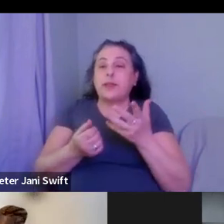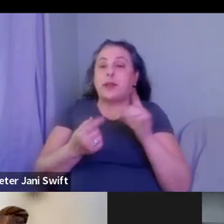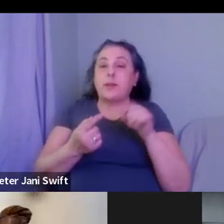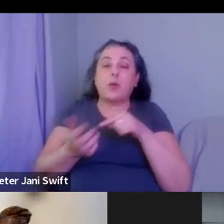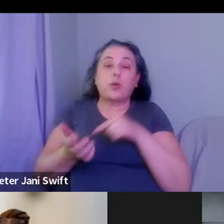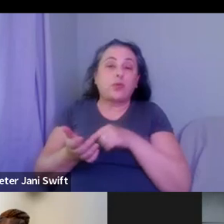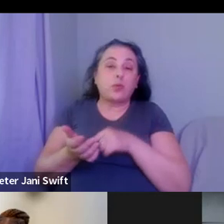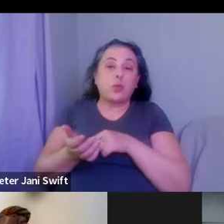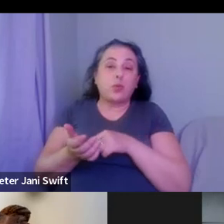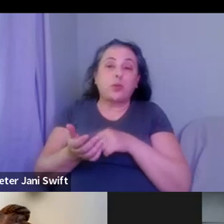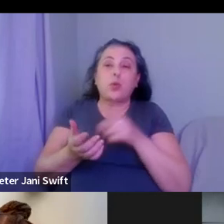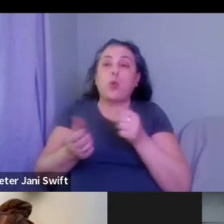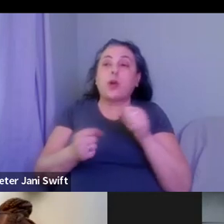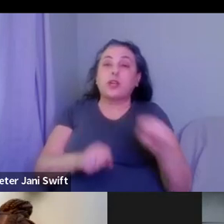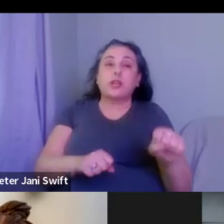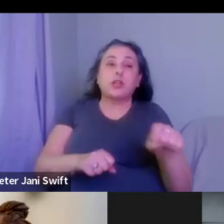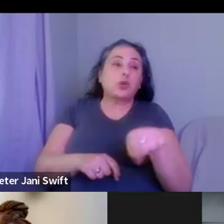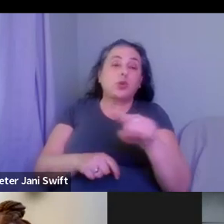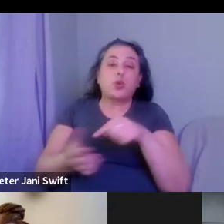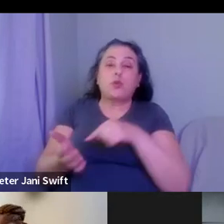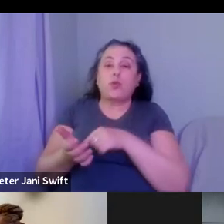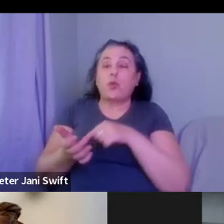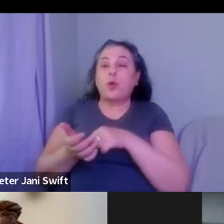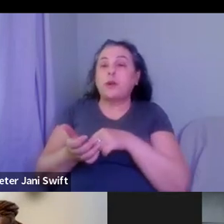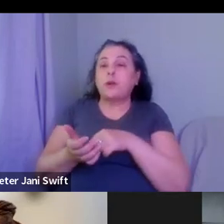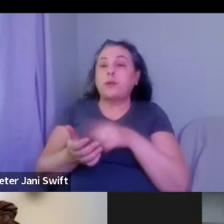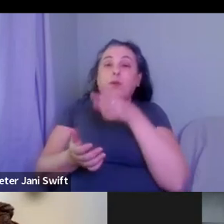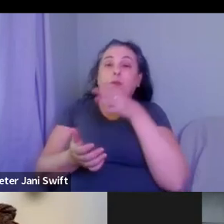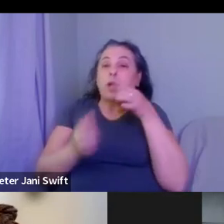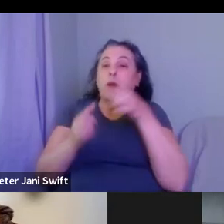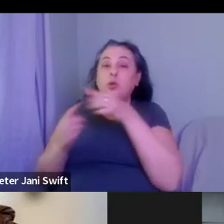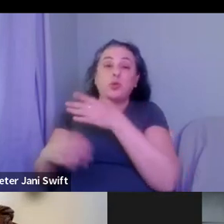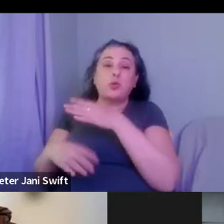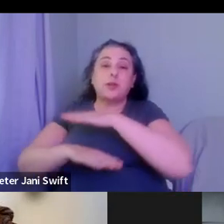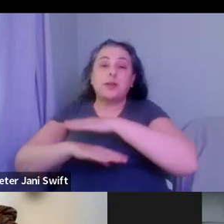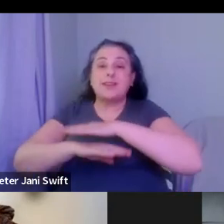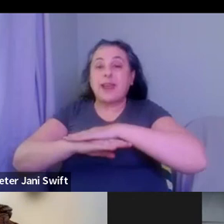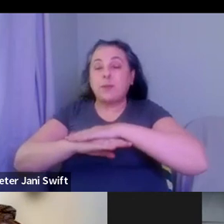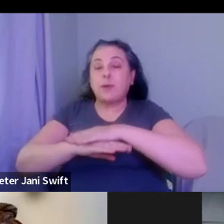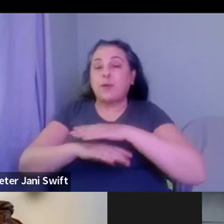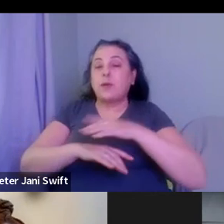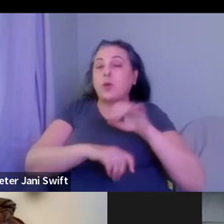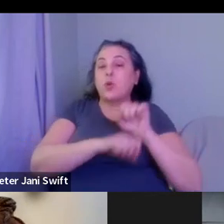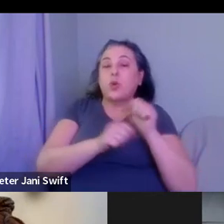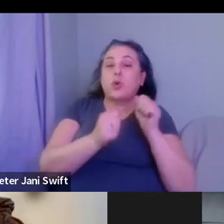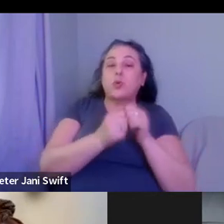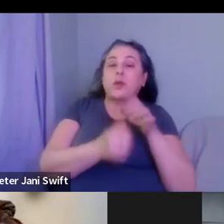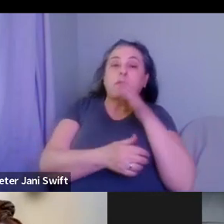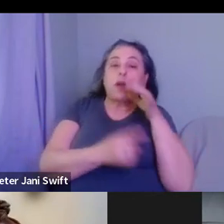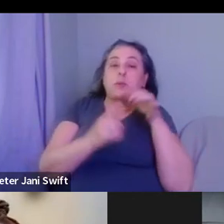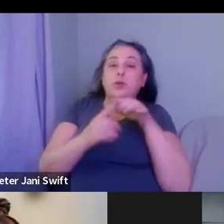afford. What can you afford? And so farm to table, we work with farm to